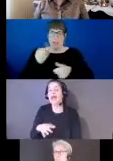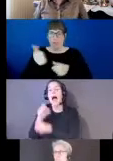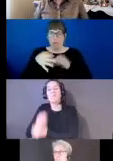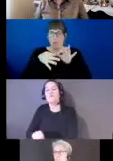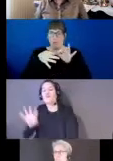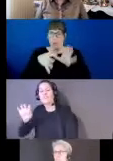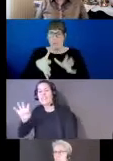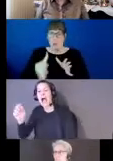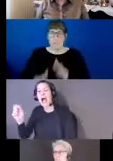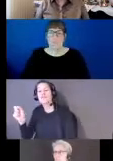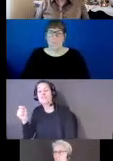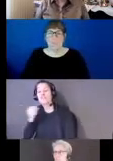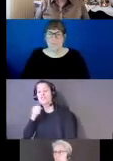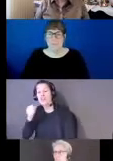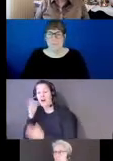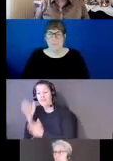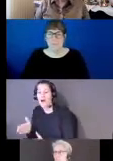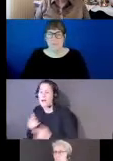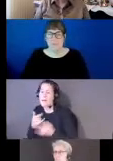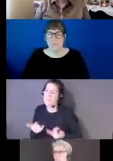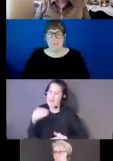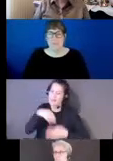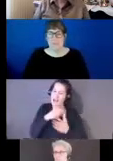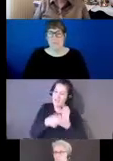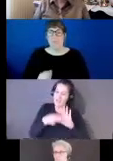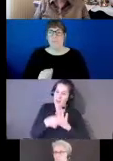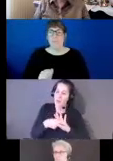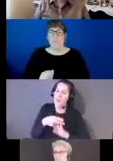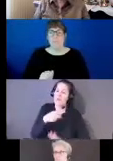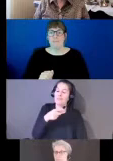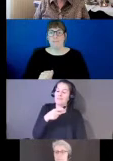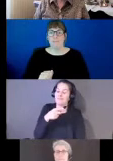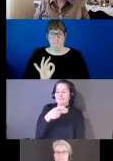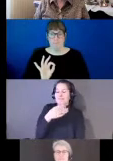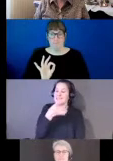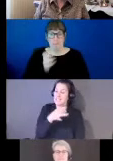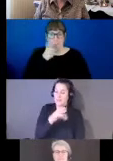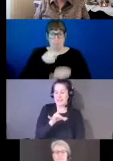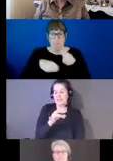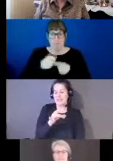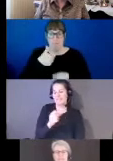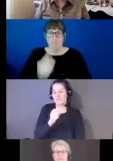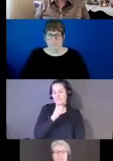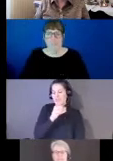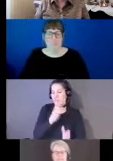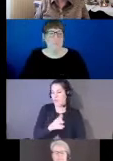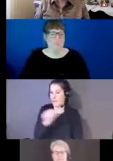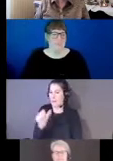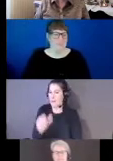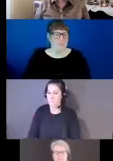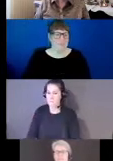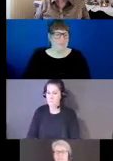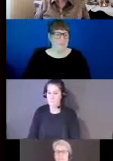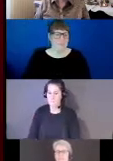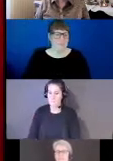Note, or the Kids of Note, and Notations, right? No. That's right, both of them.